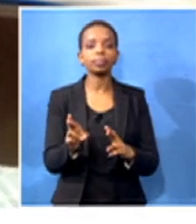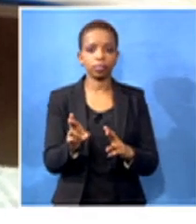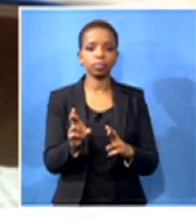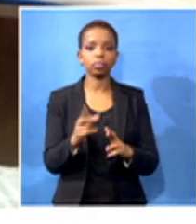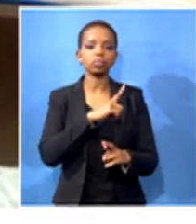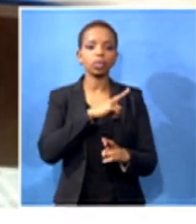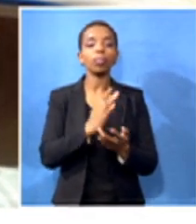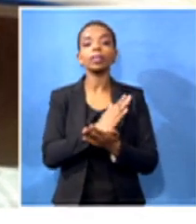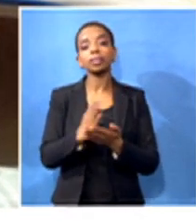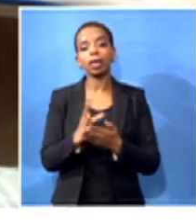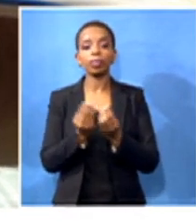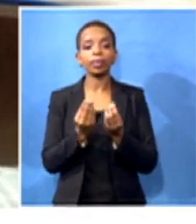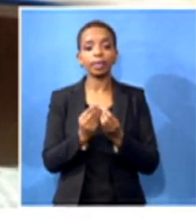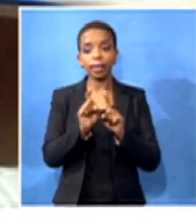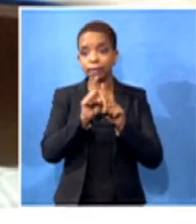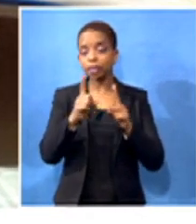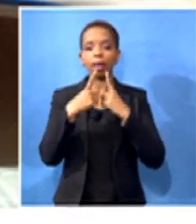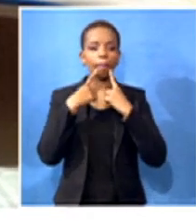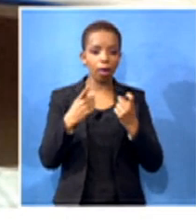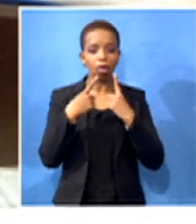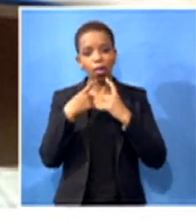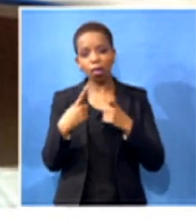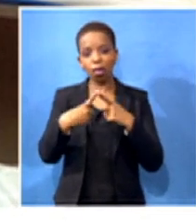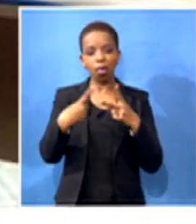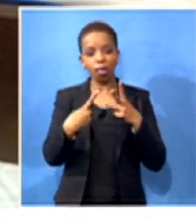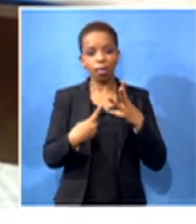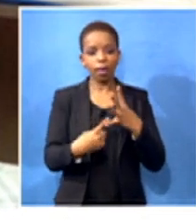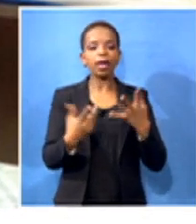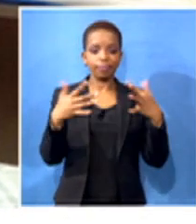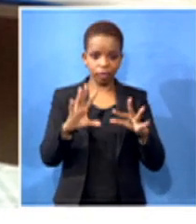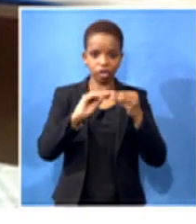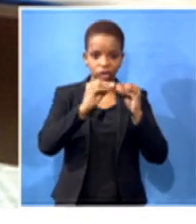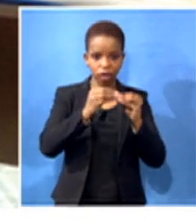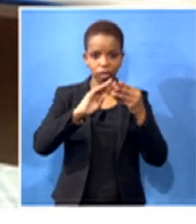were complained that they were complaining about, they were immediate interventions that we had made.